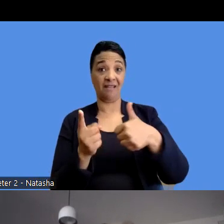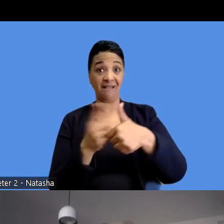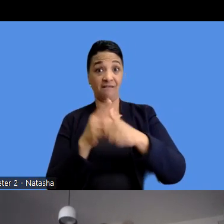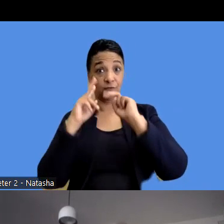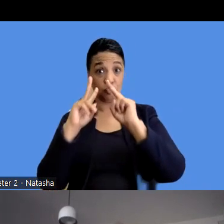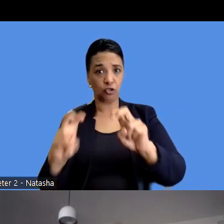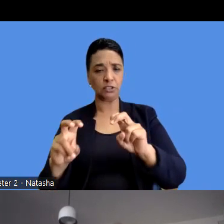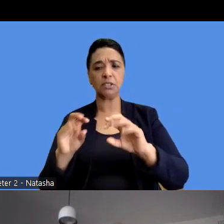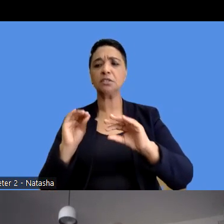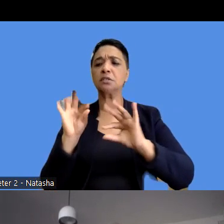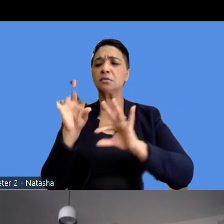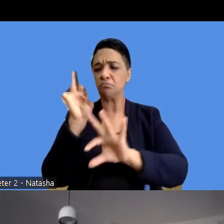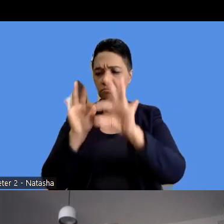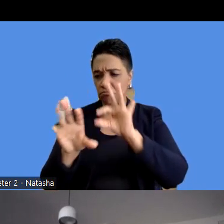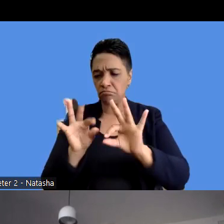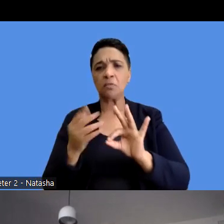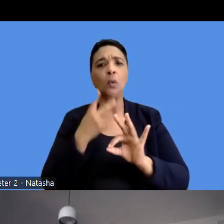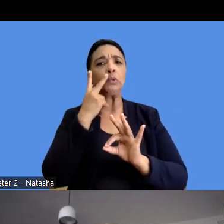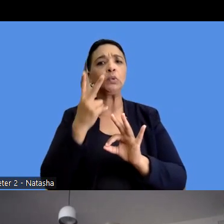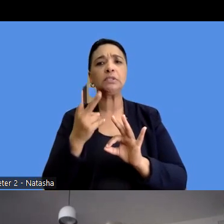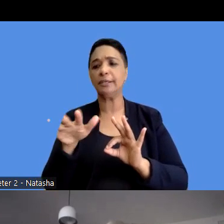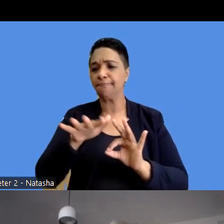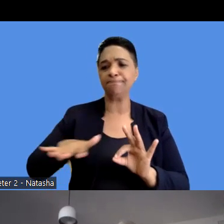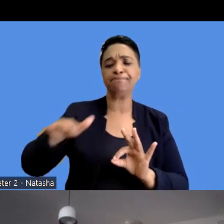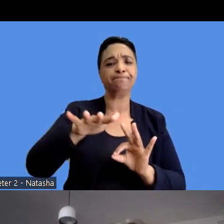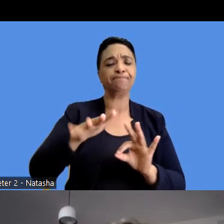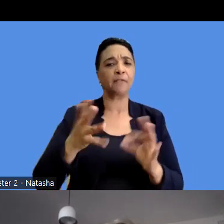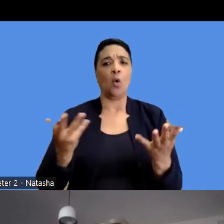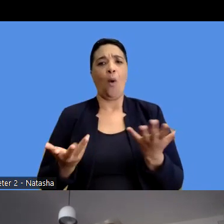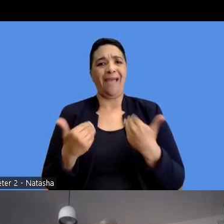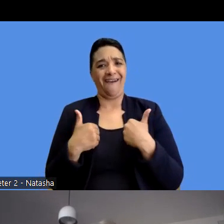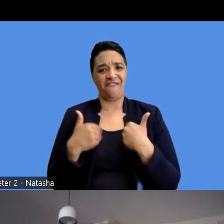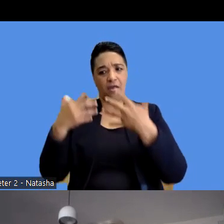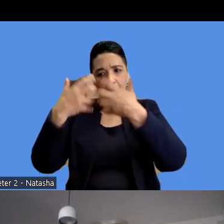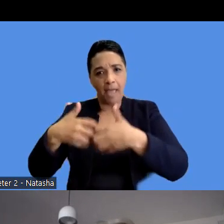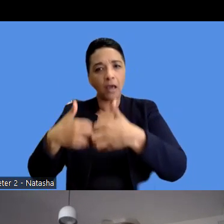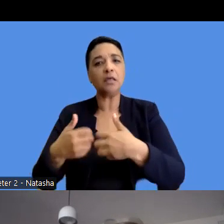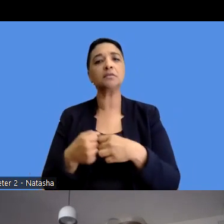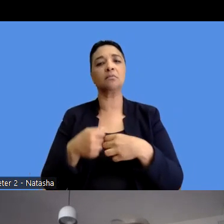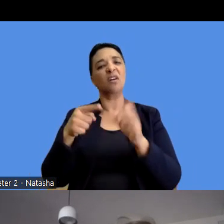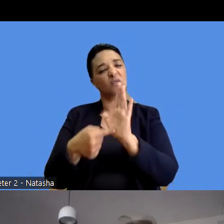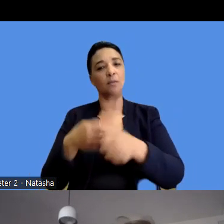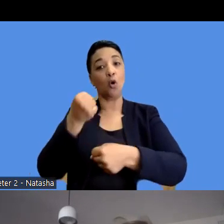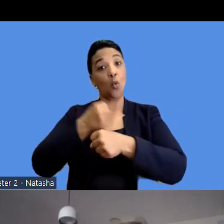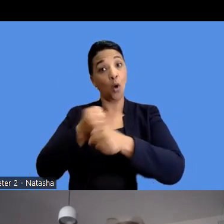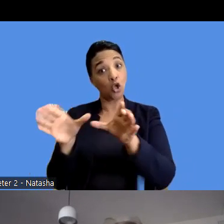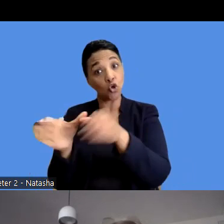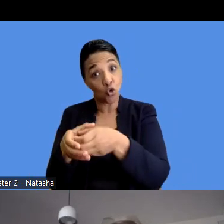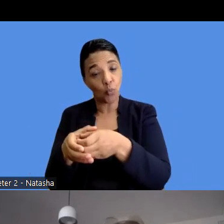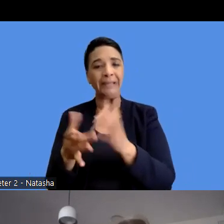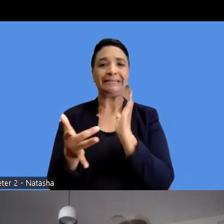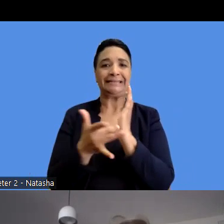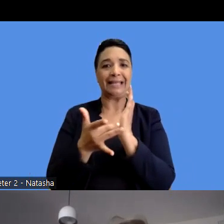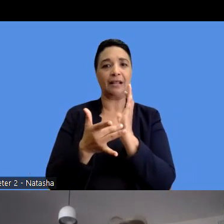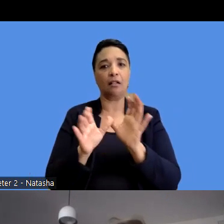understand what type of mechanisms exist, also including, not only working groups or technical task forces, but